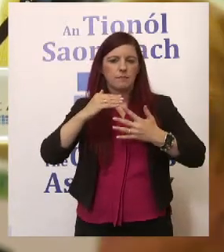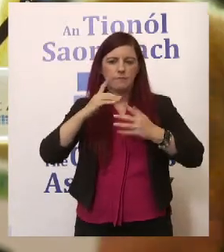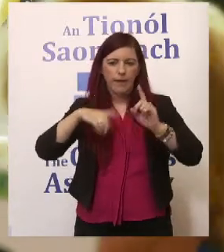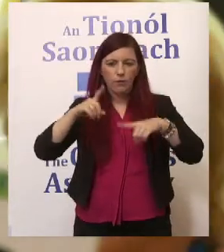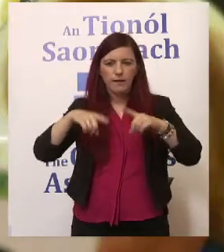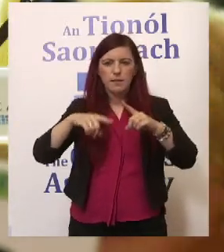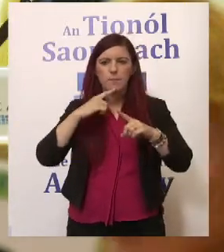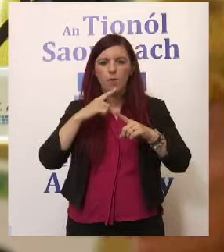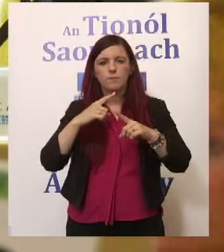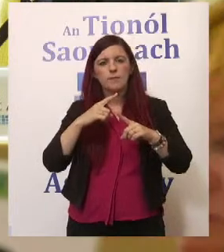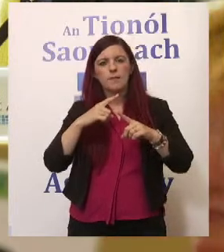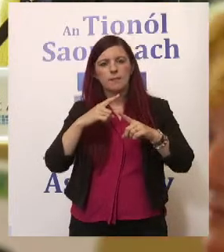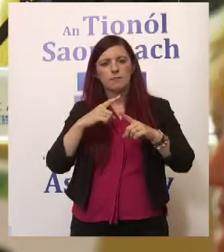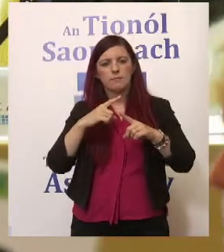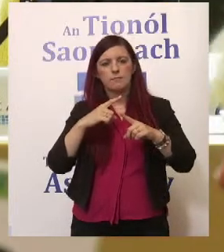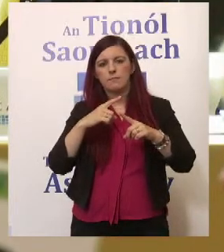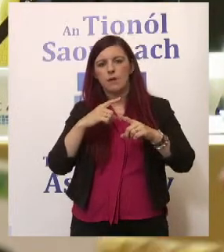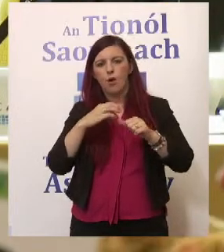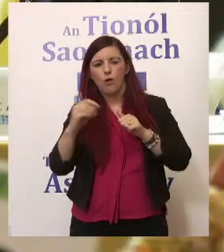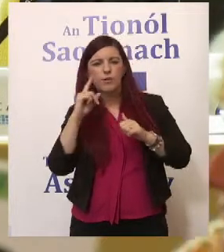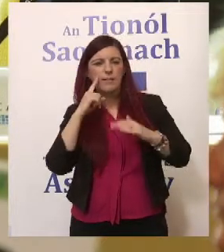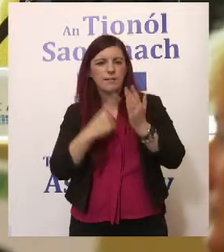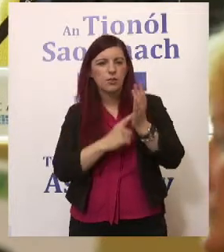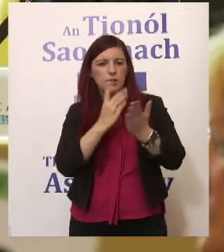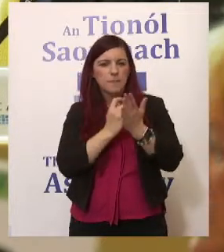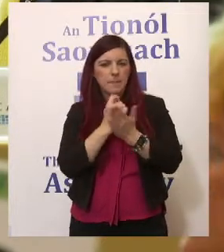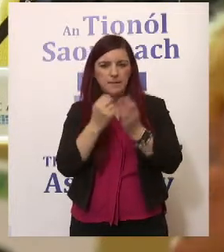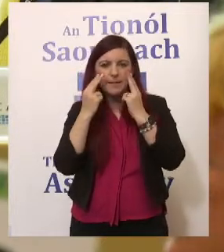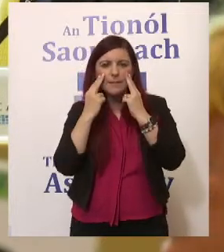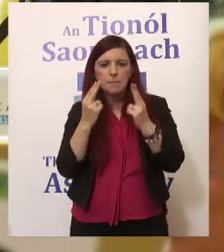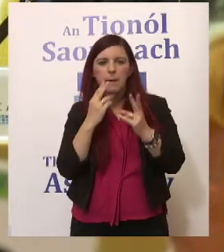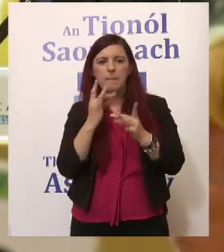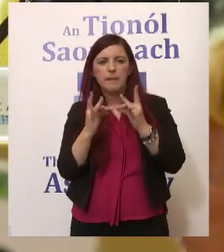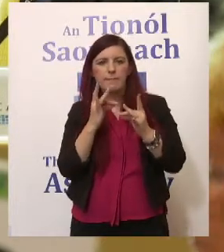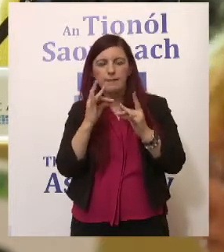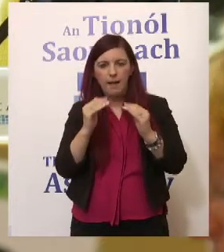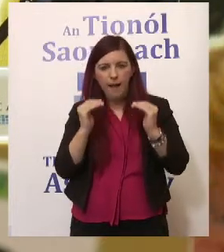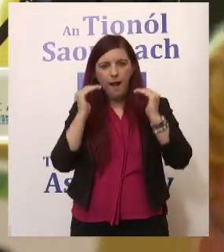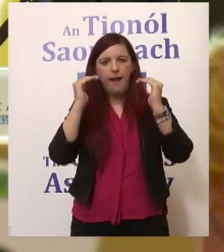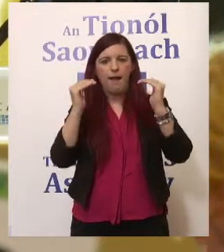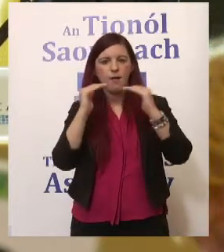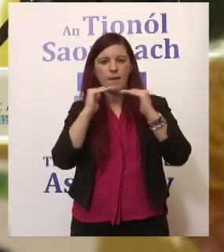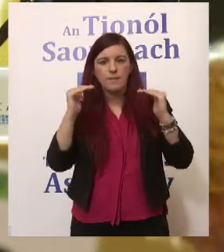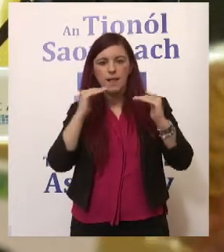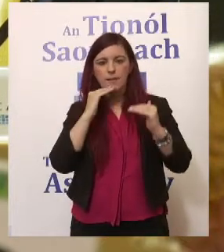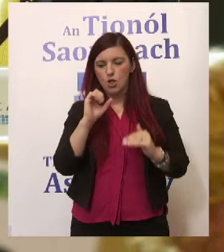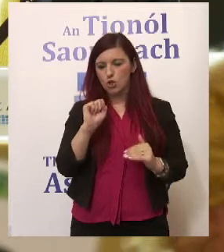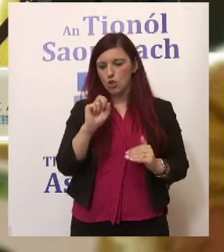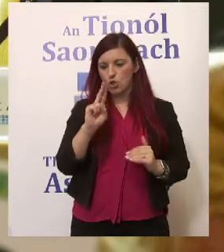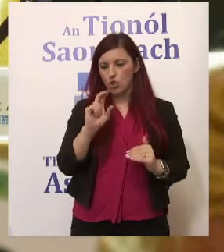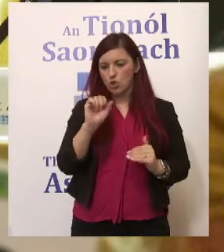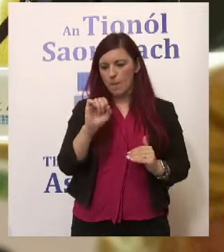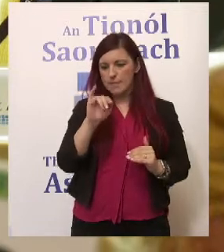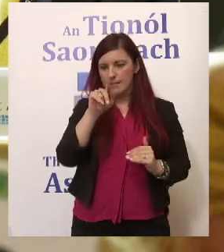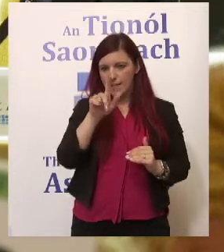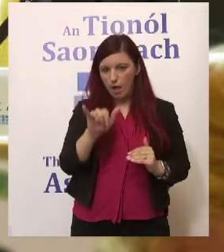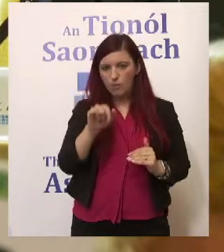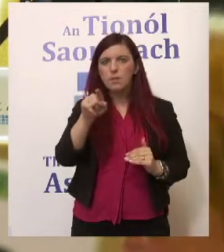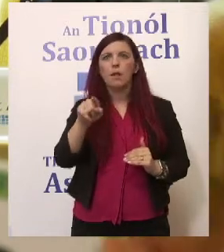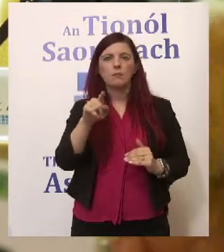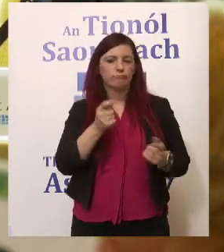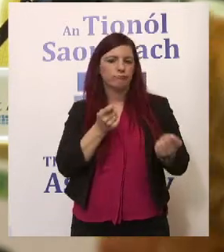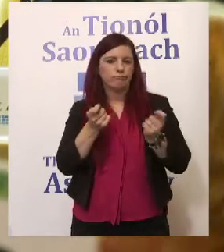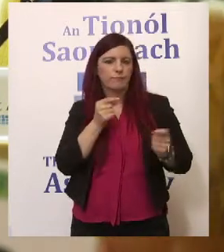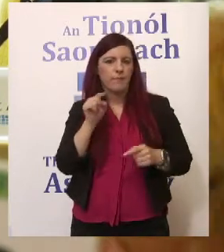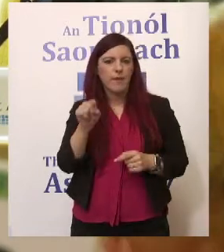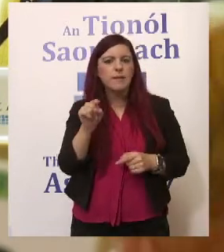at local level, but other decisions need to be made at a higher level. And subsidiarity accommodates that. So